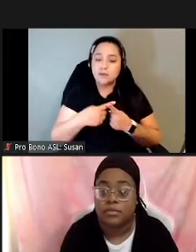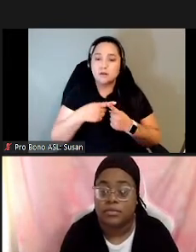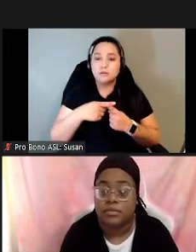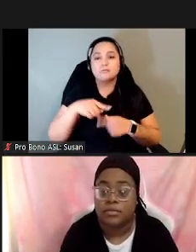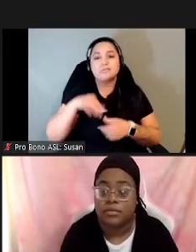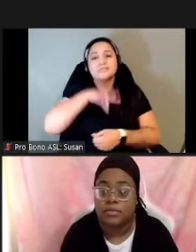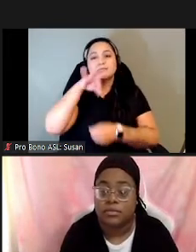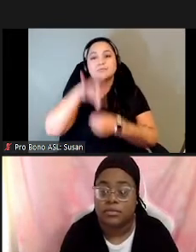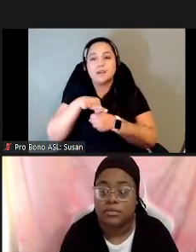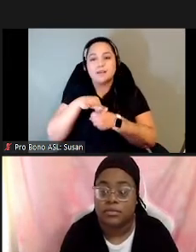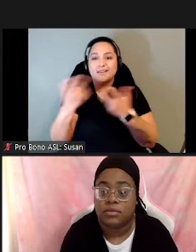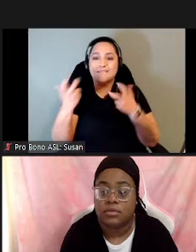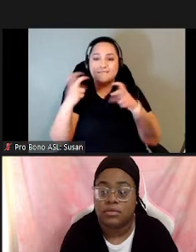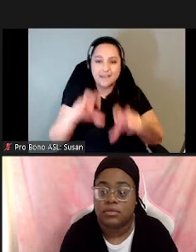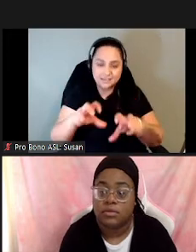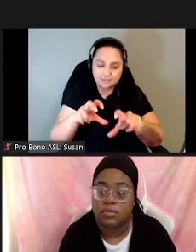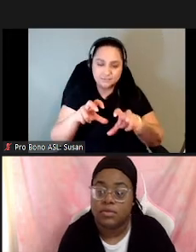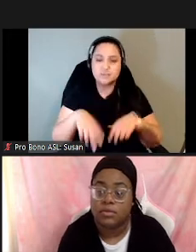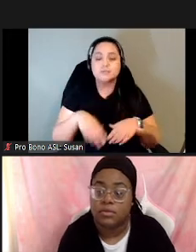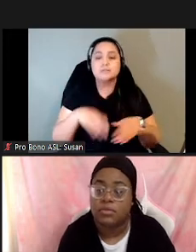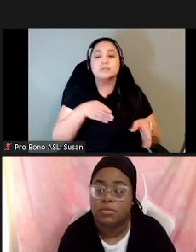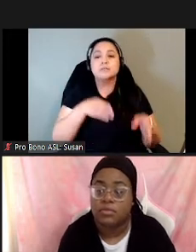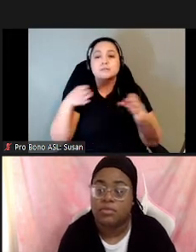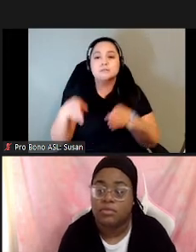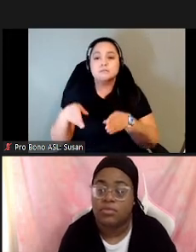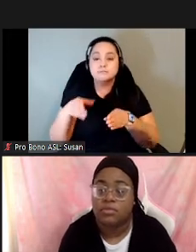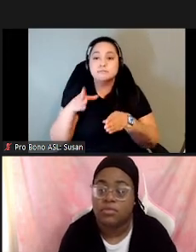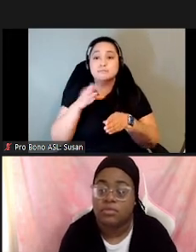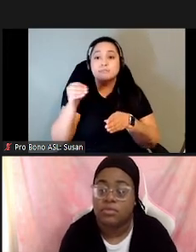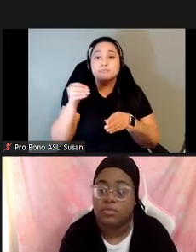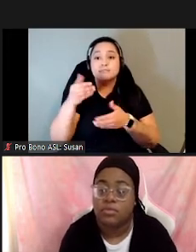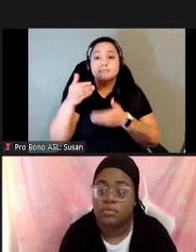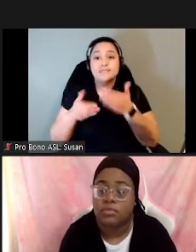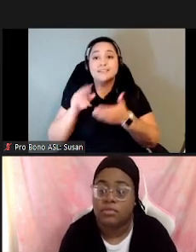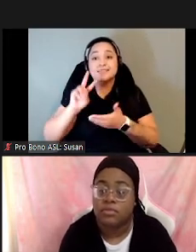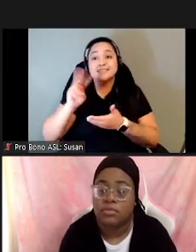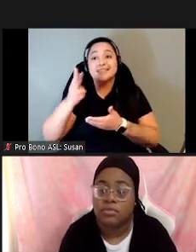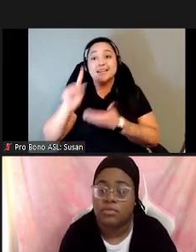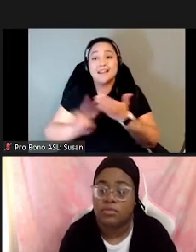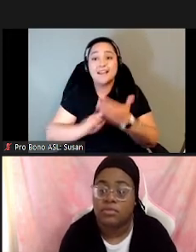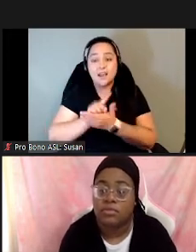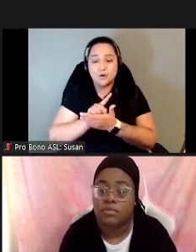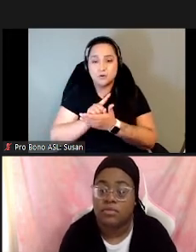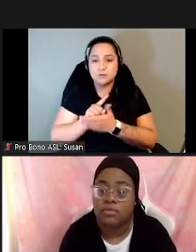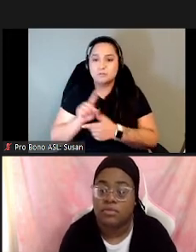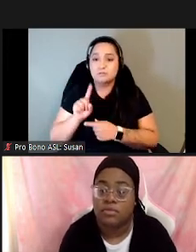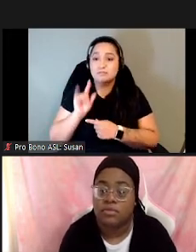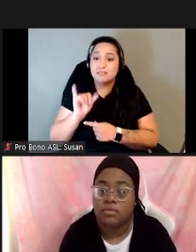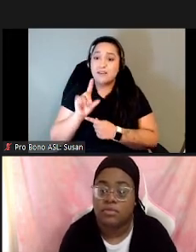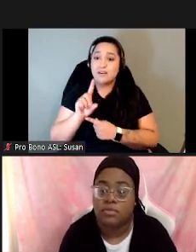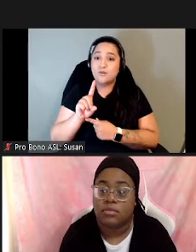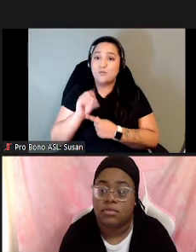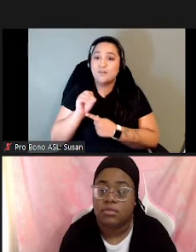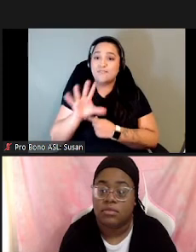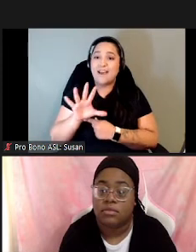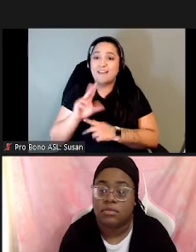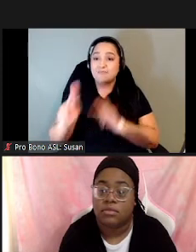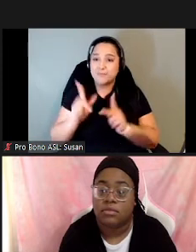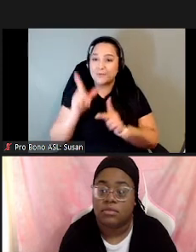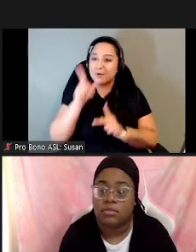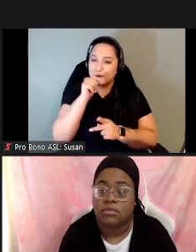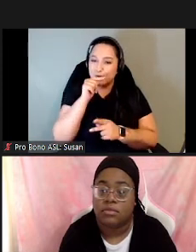Project. And then as we moved into the second hour, the 105 people who were